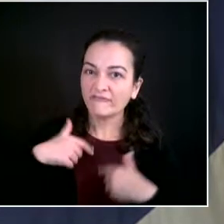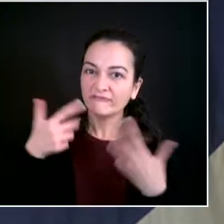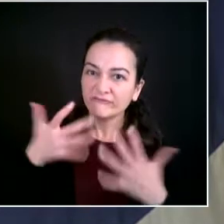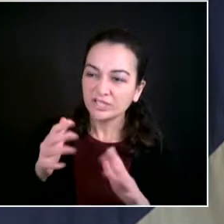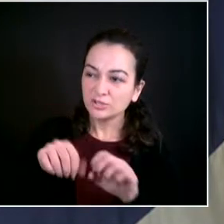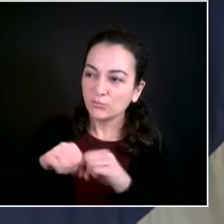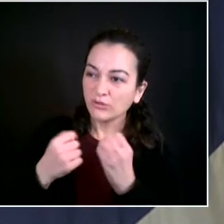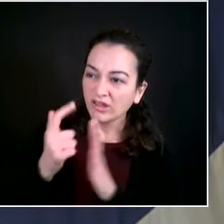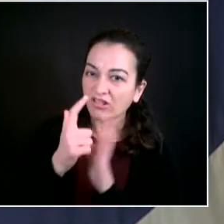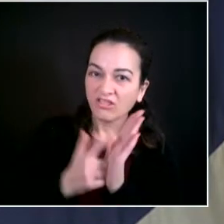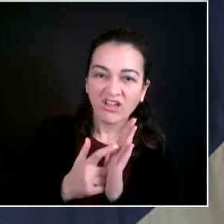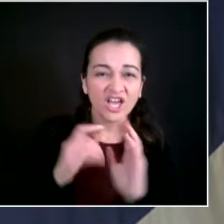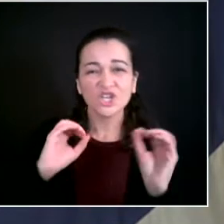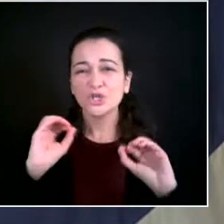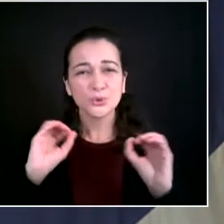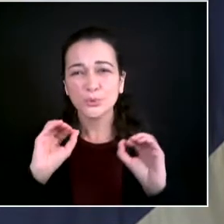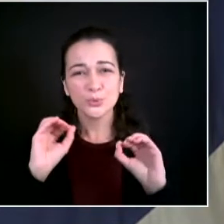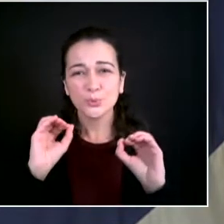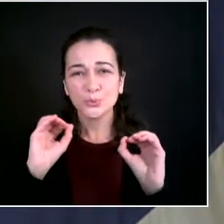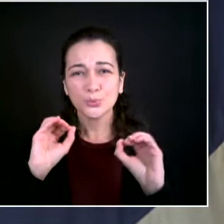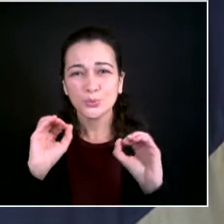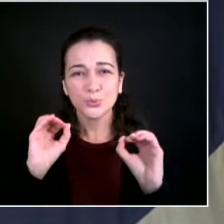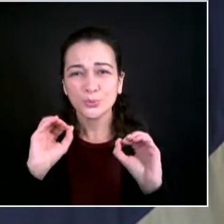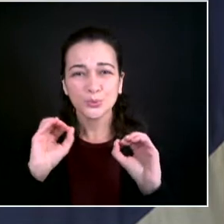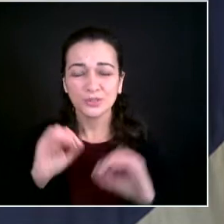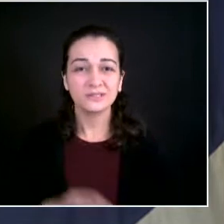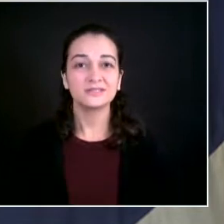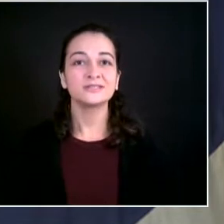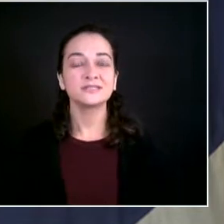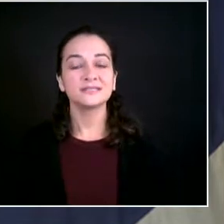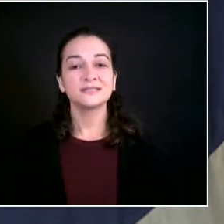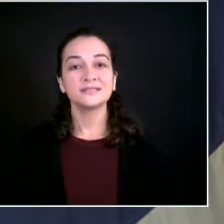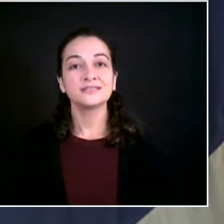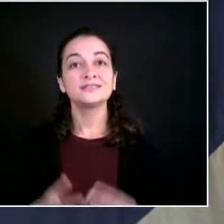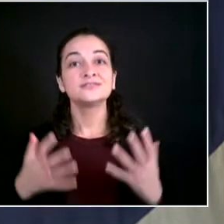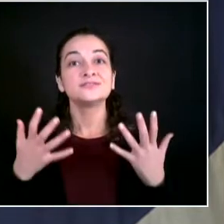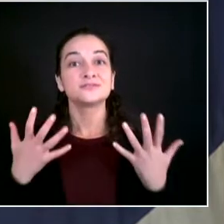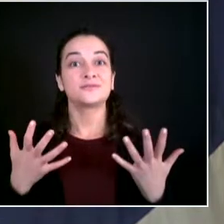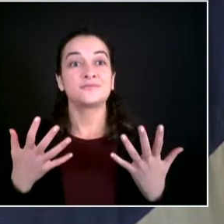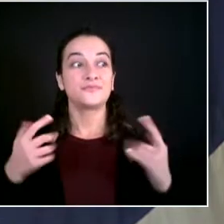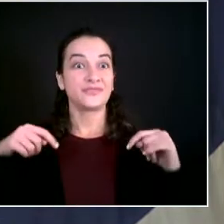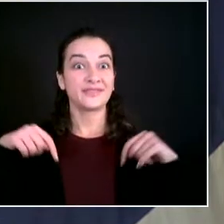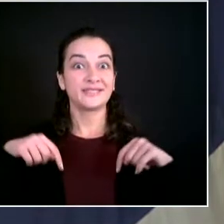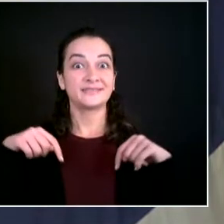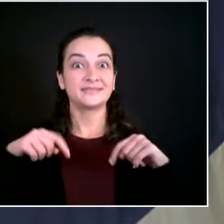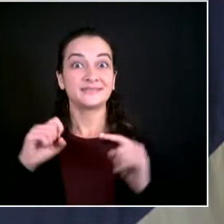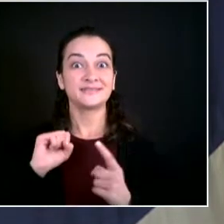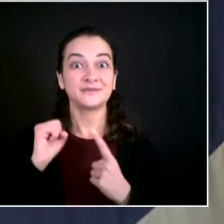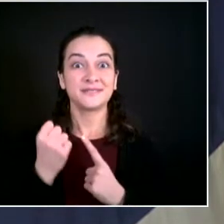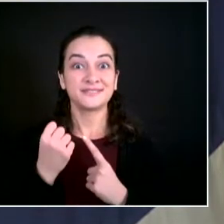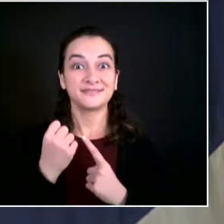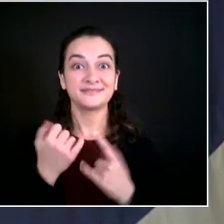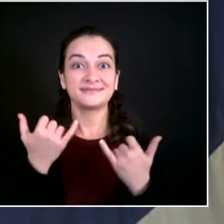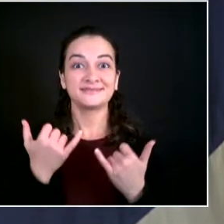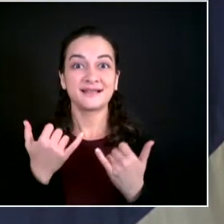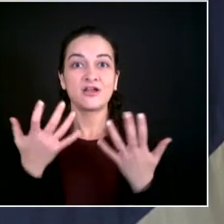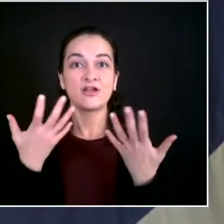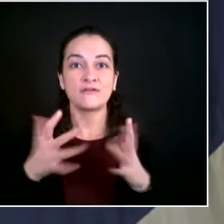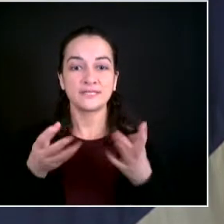ever materialized. And this case will no longer continue.